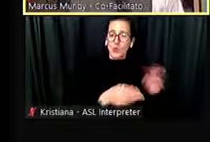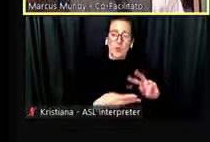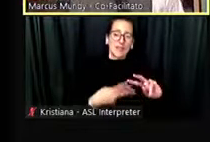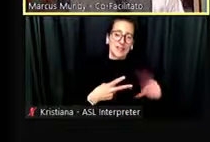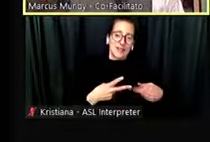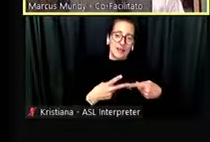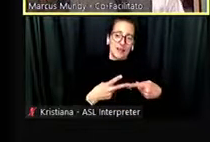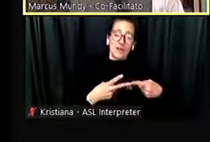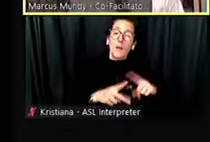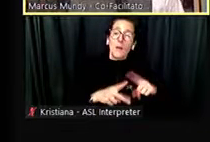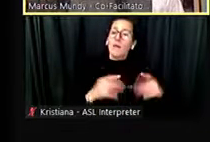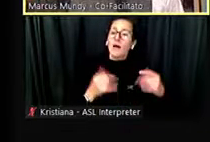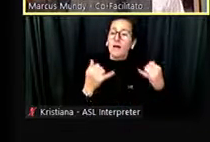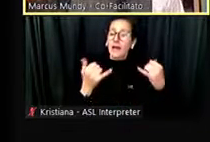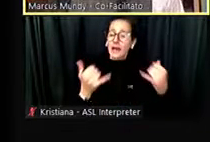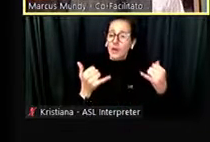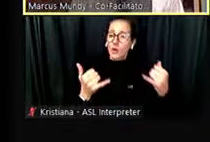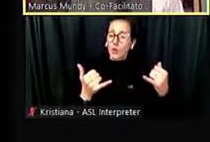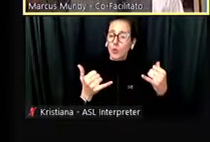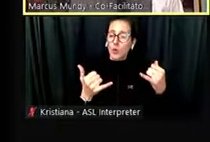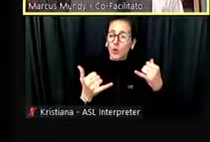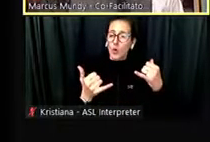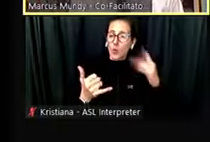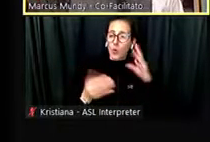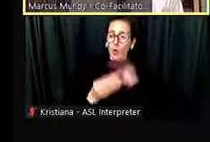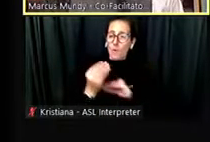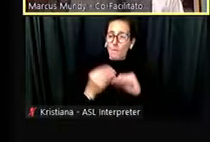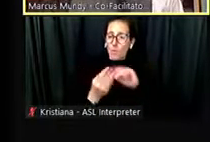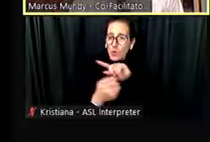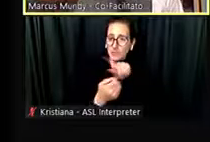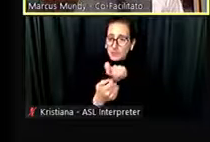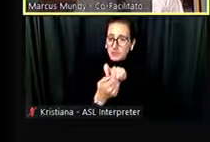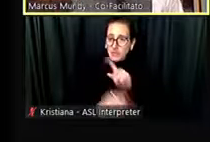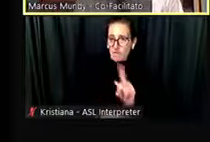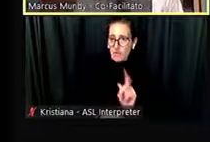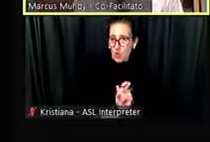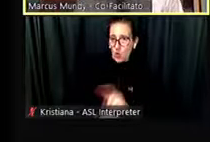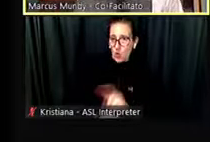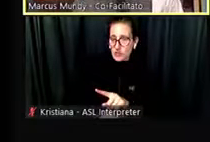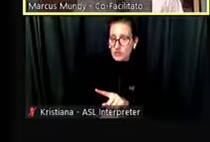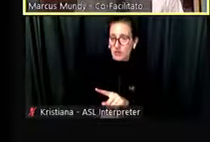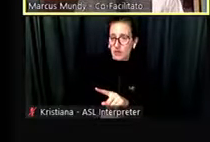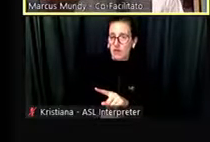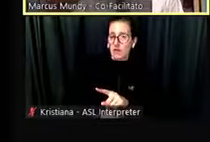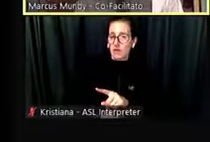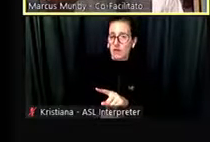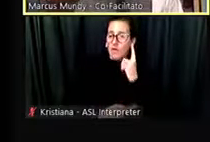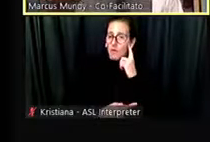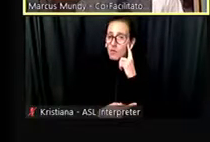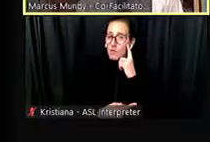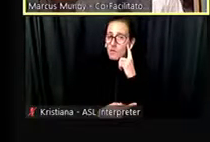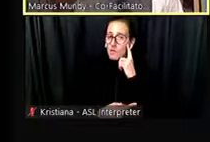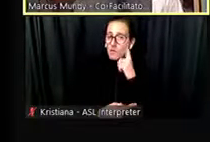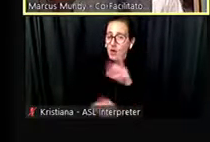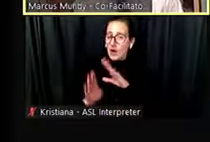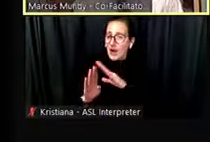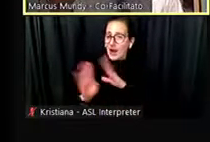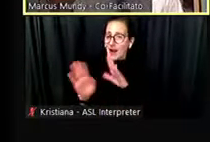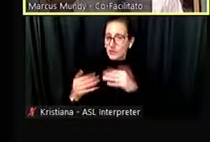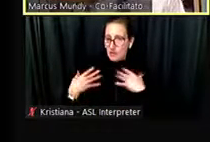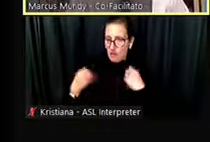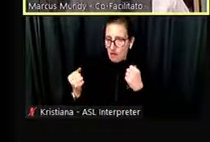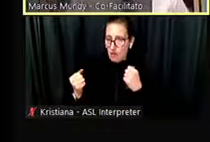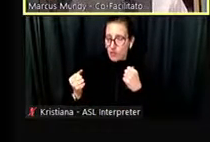concentrate on housing, health, and human services. But now we have one more poll for you, and